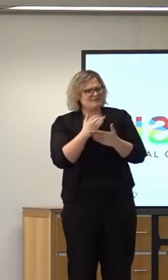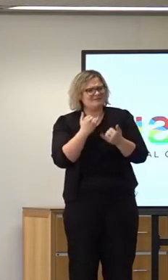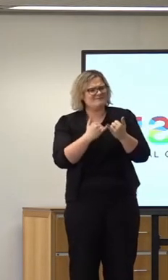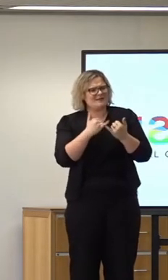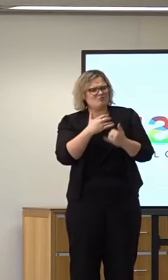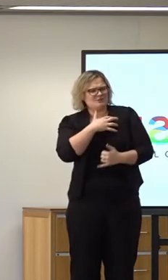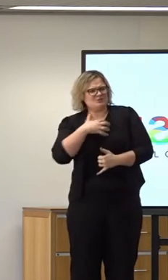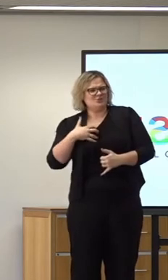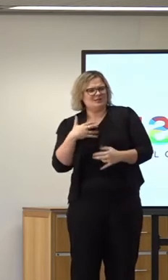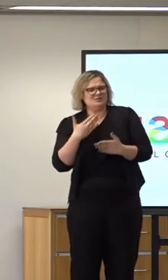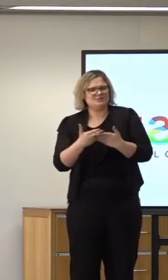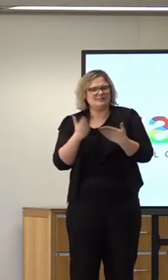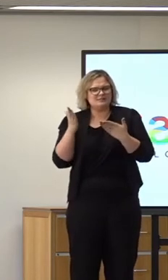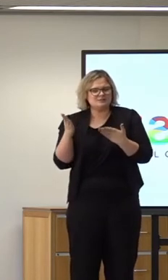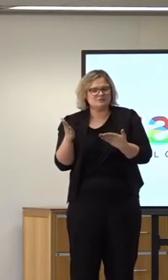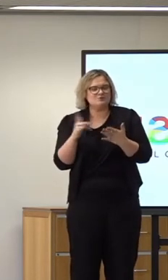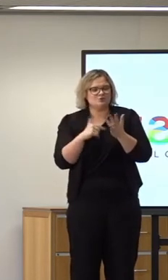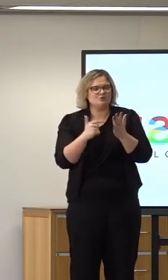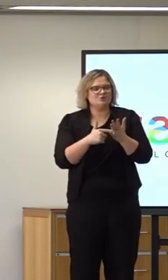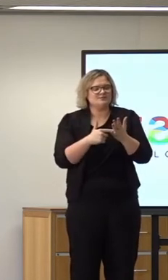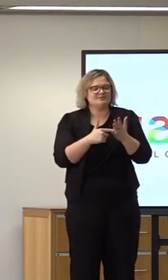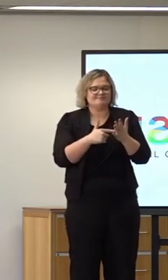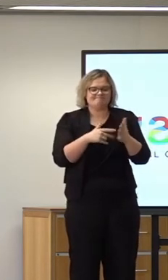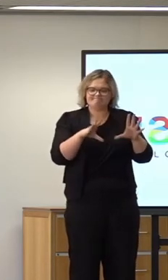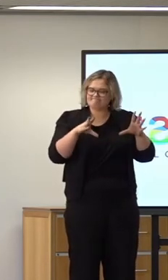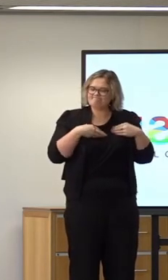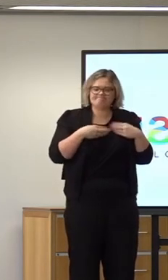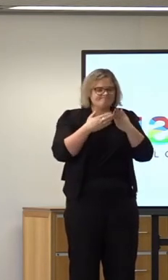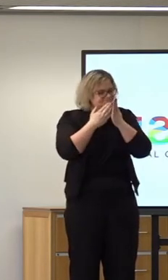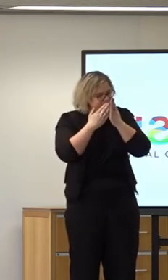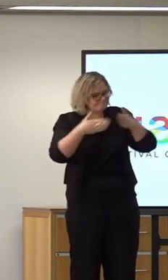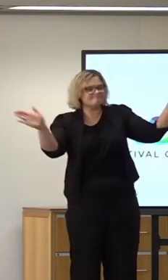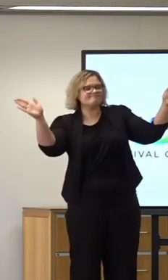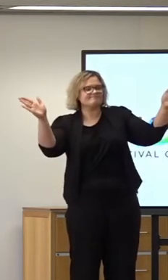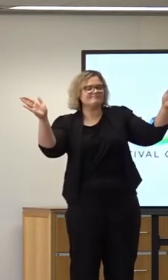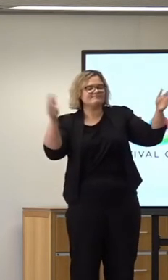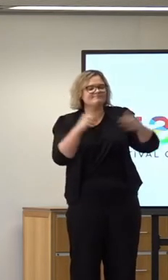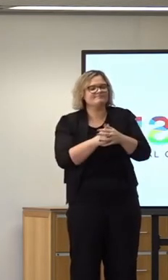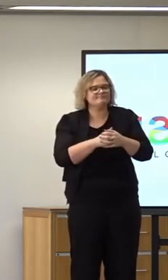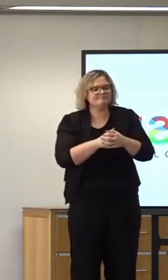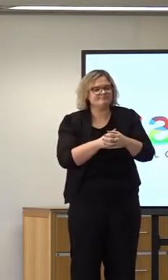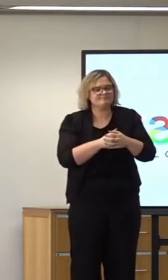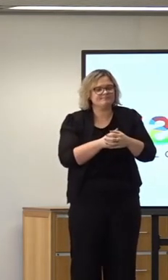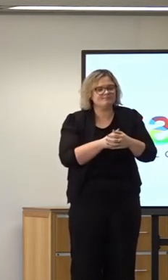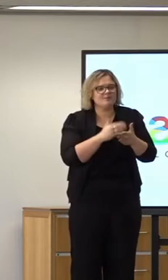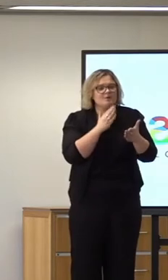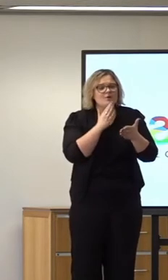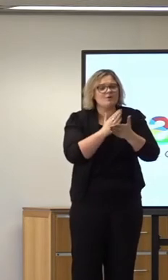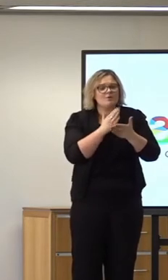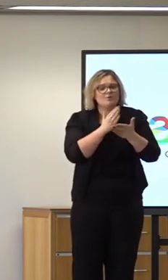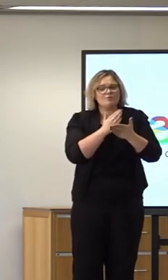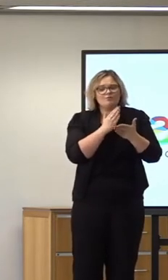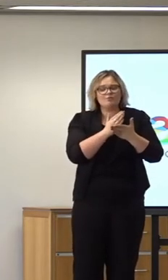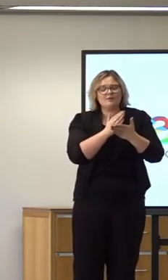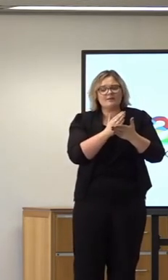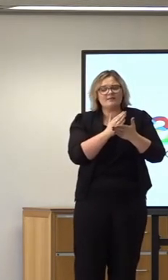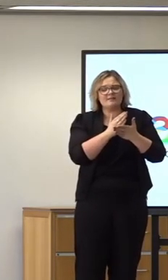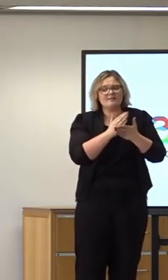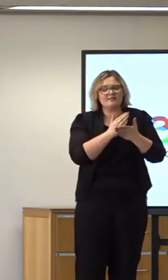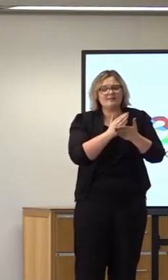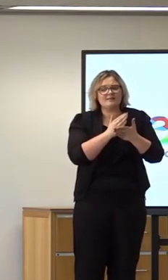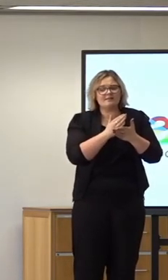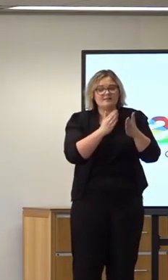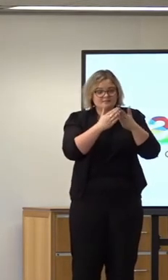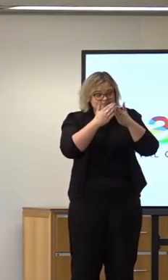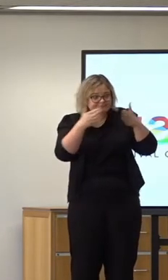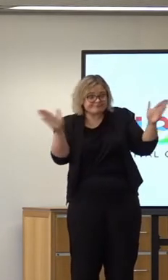challenging at some point, you know, to just open the doors to multiplicity. You know, multiplicity can, you know, to play devil's